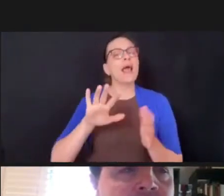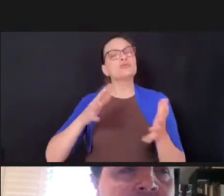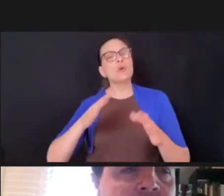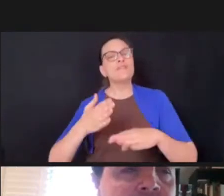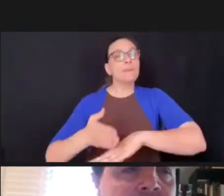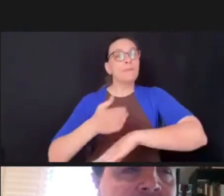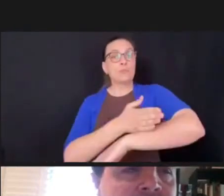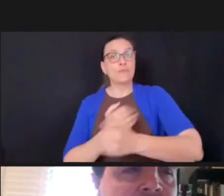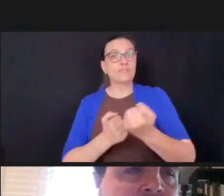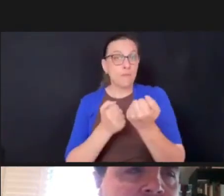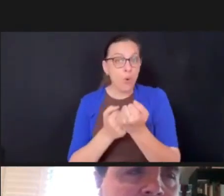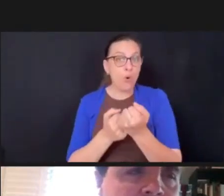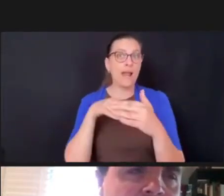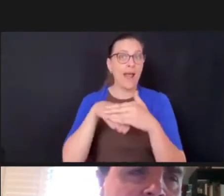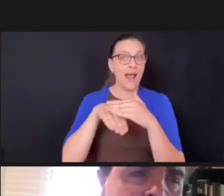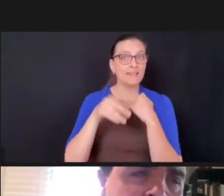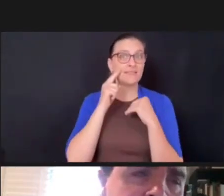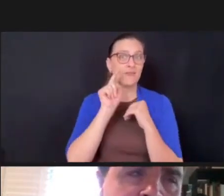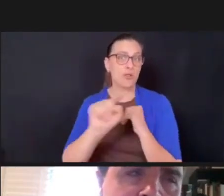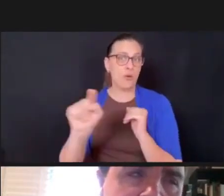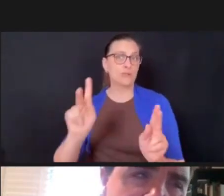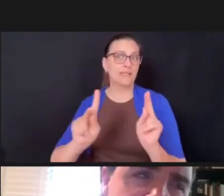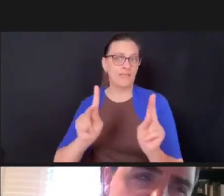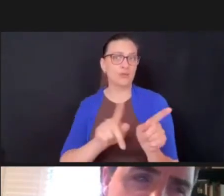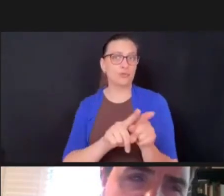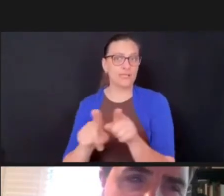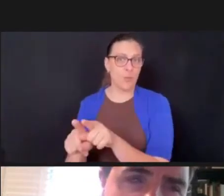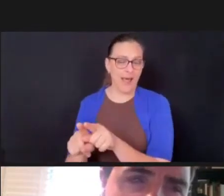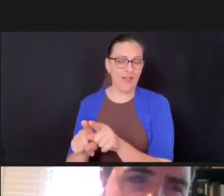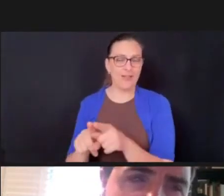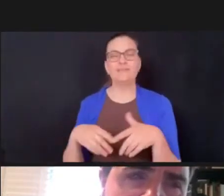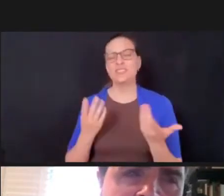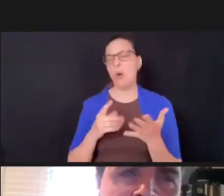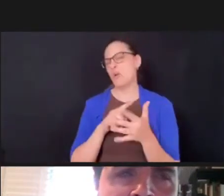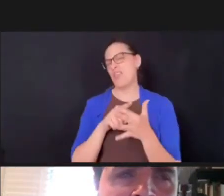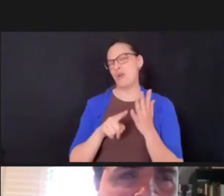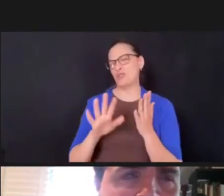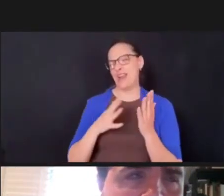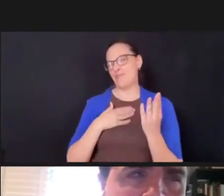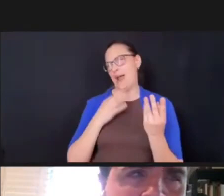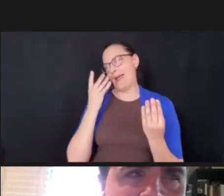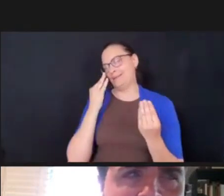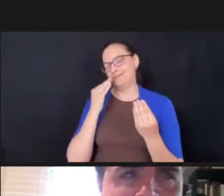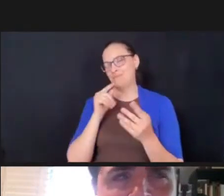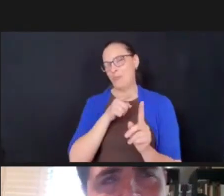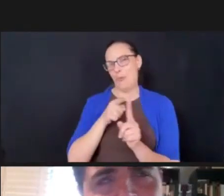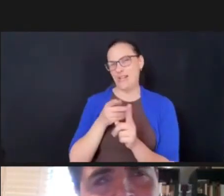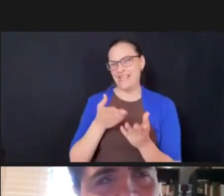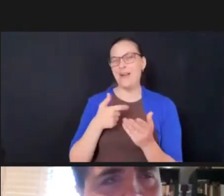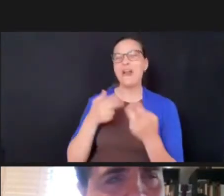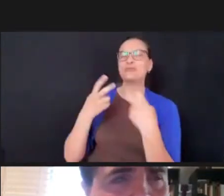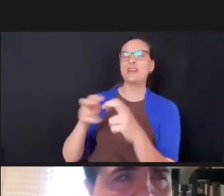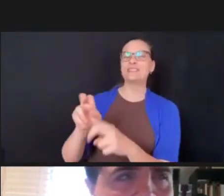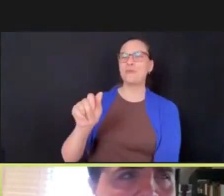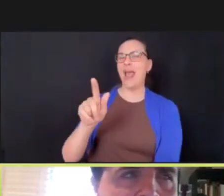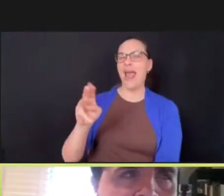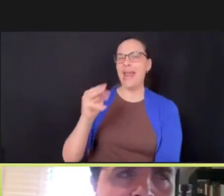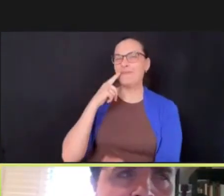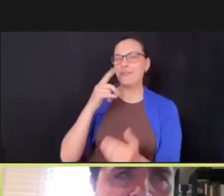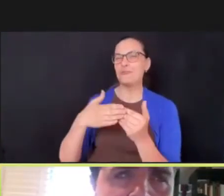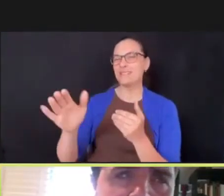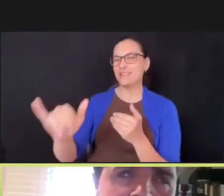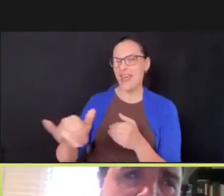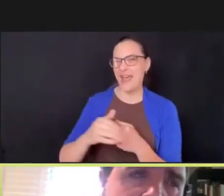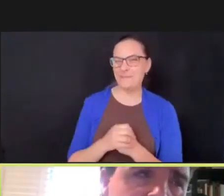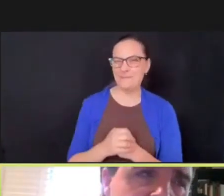those individuals as well. Those are kind of my points there. So I'll transition to Adam for the rest of that. Yeah, I